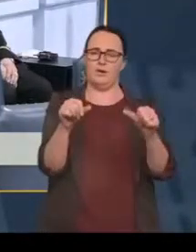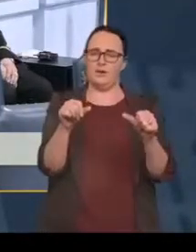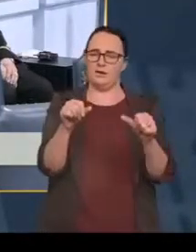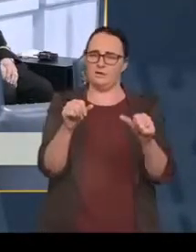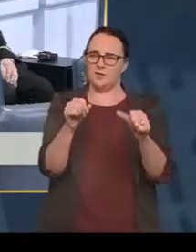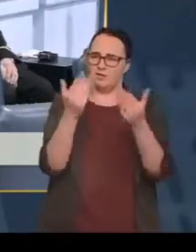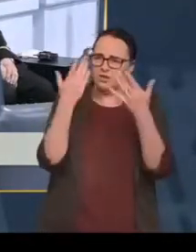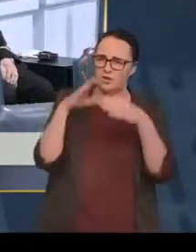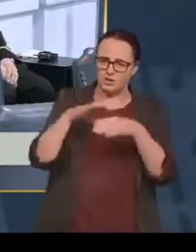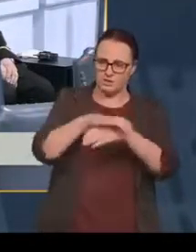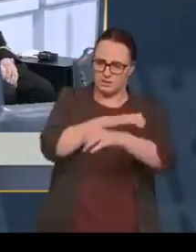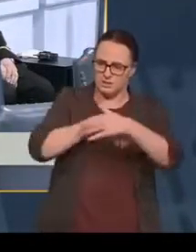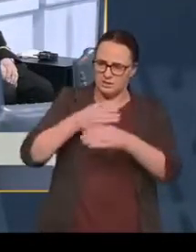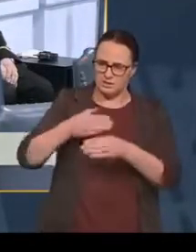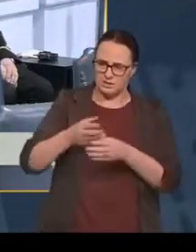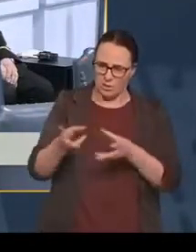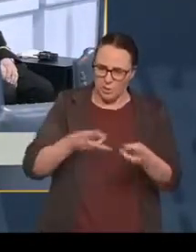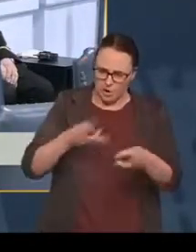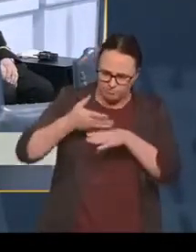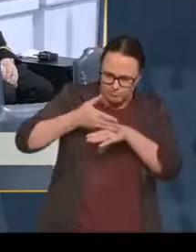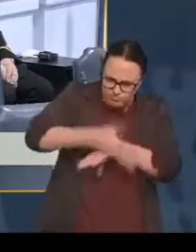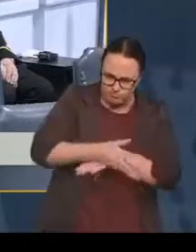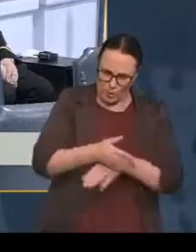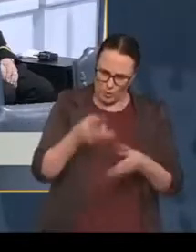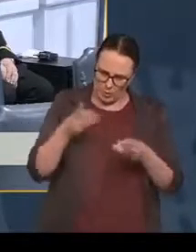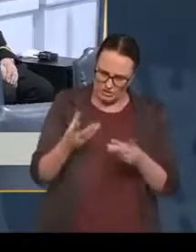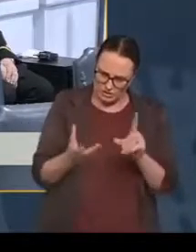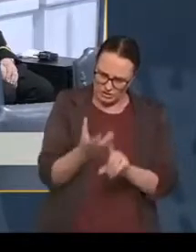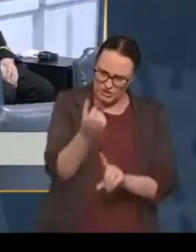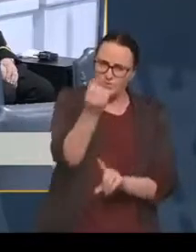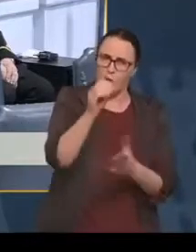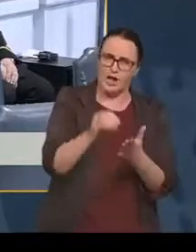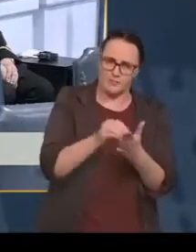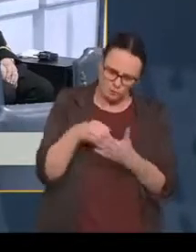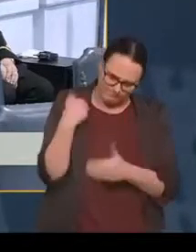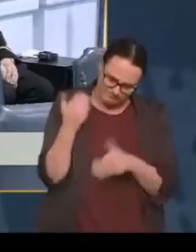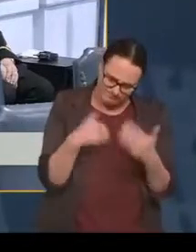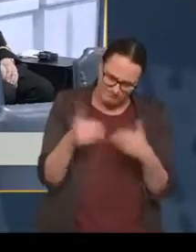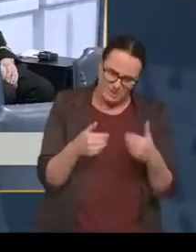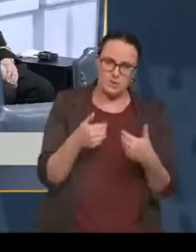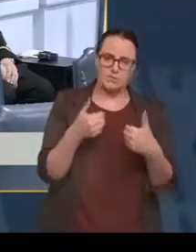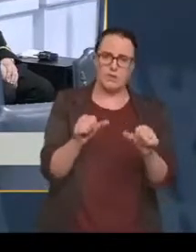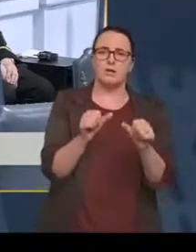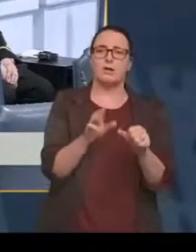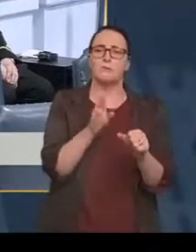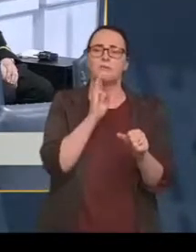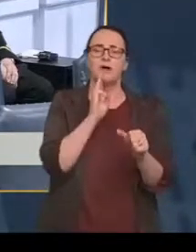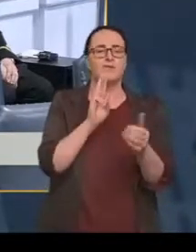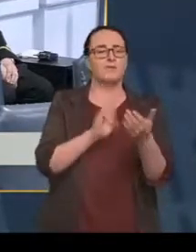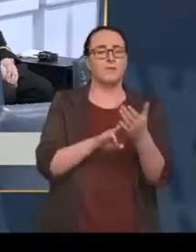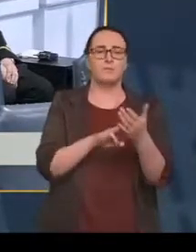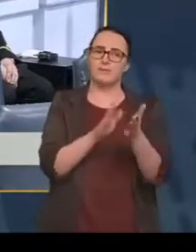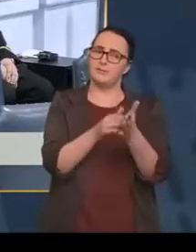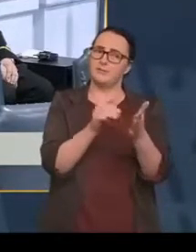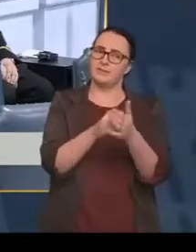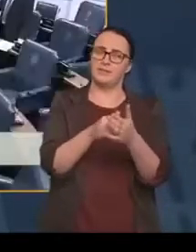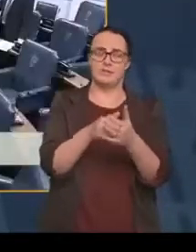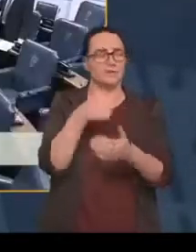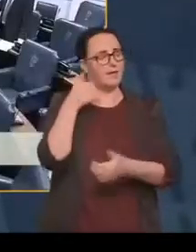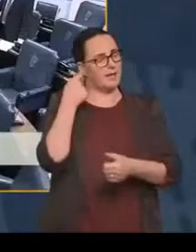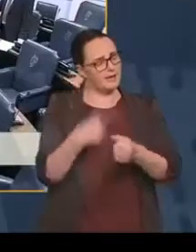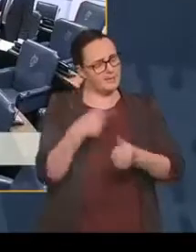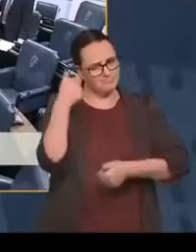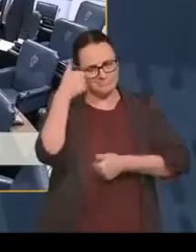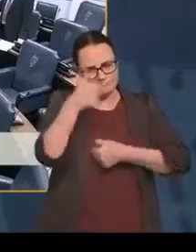measure of the work and the commitment and the focus and the drive you've got to apply to bring private members' business. So I want to again